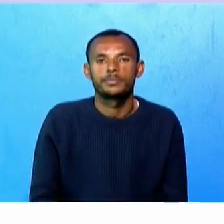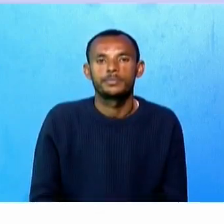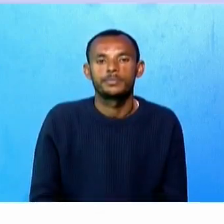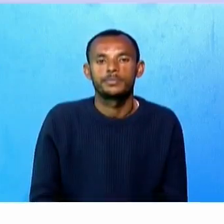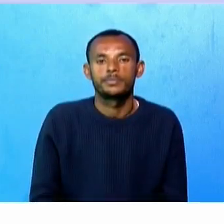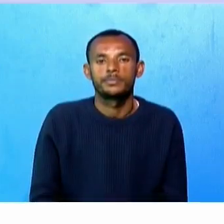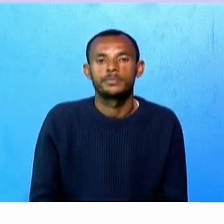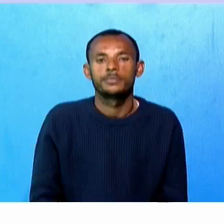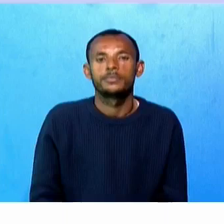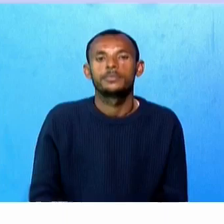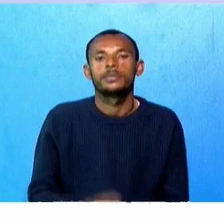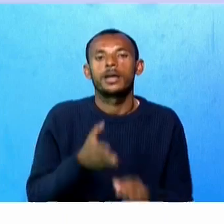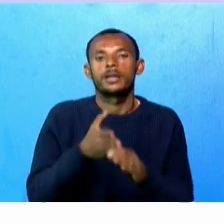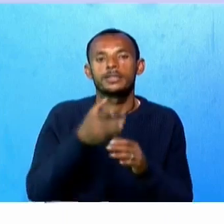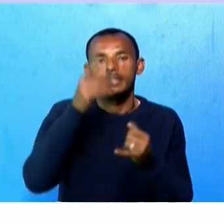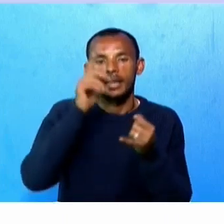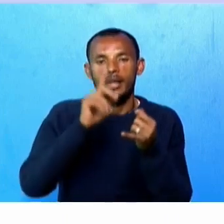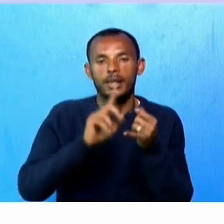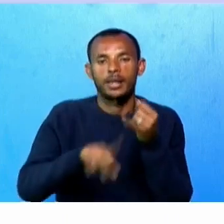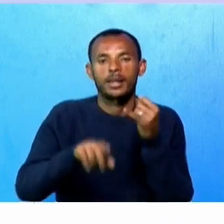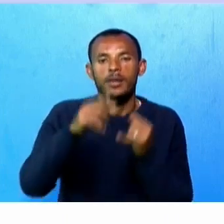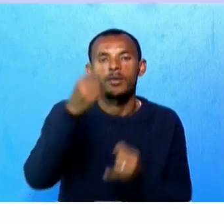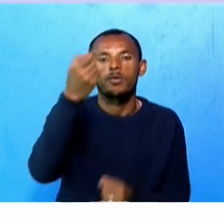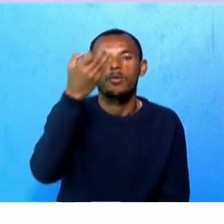at the end of